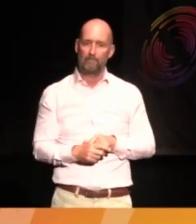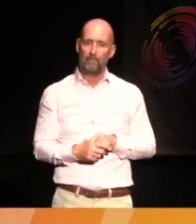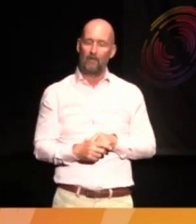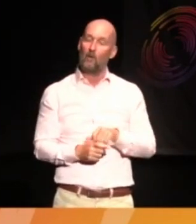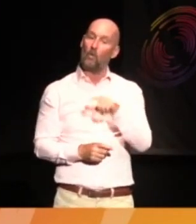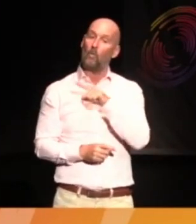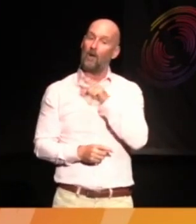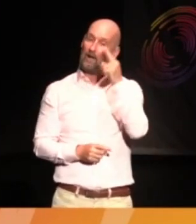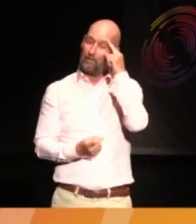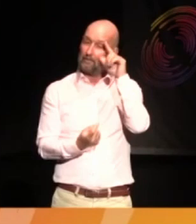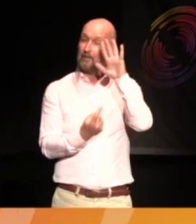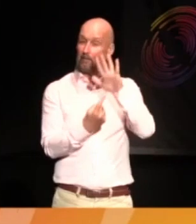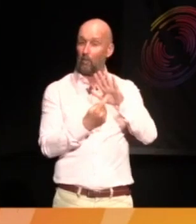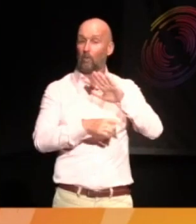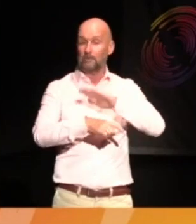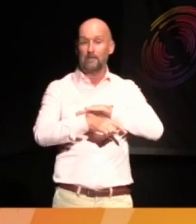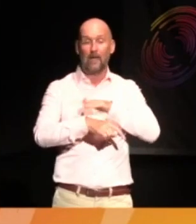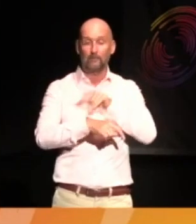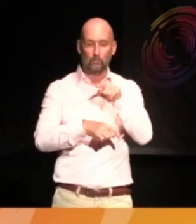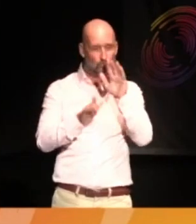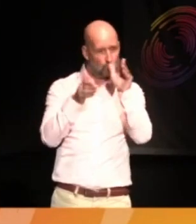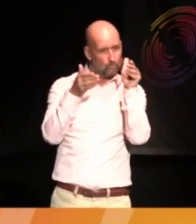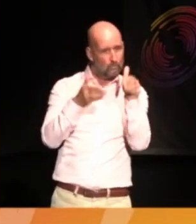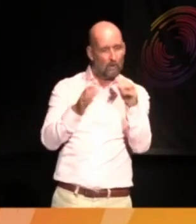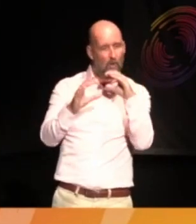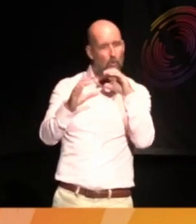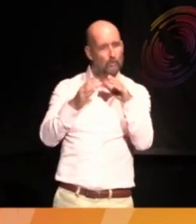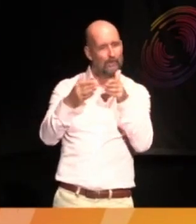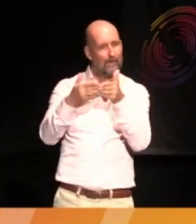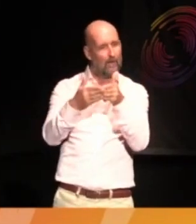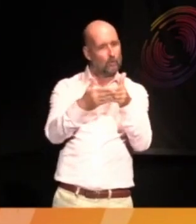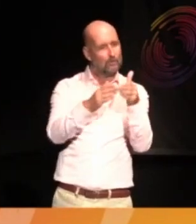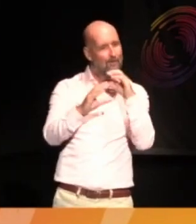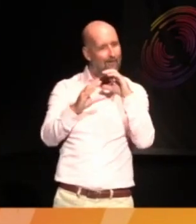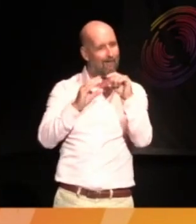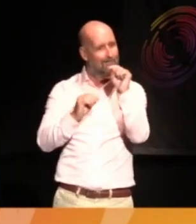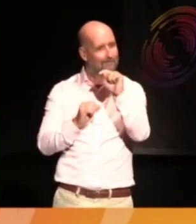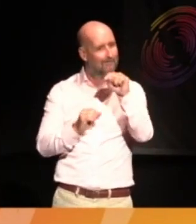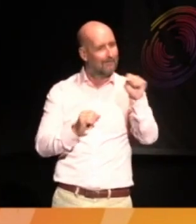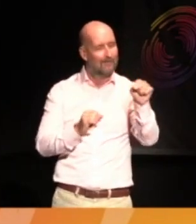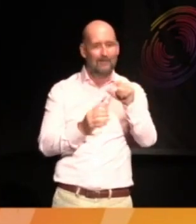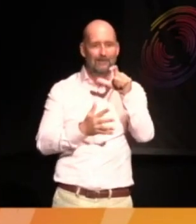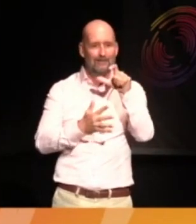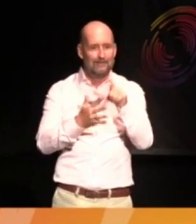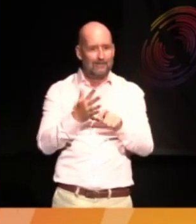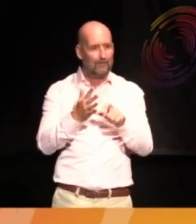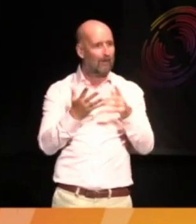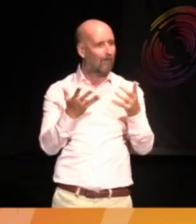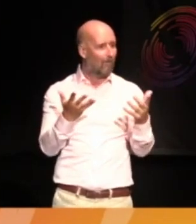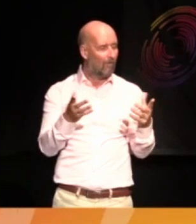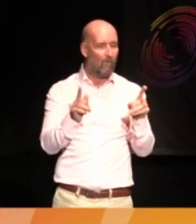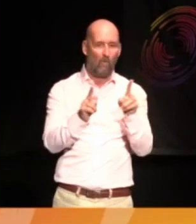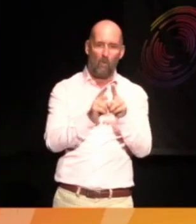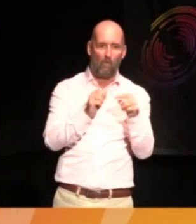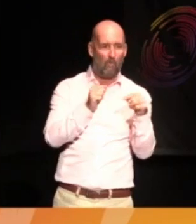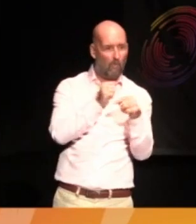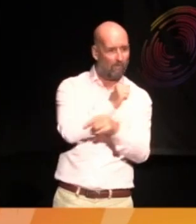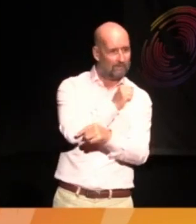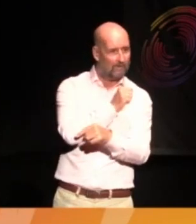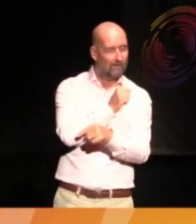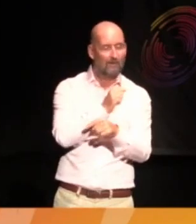time for us to do looking at communications accessibility, disability, poverty, with regards